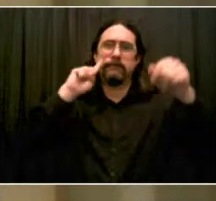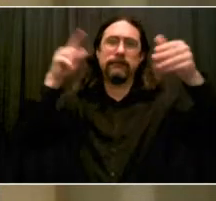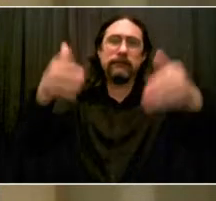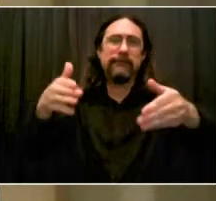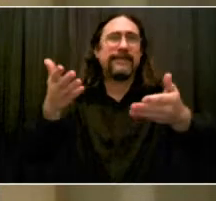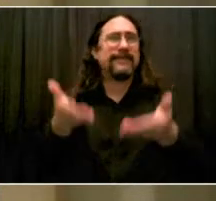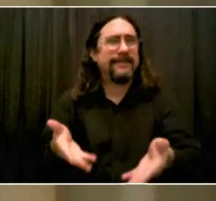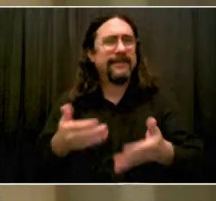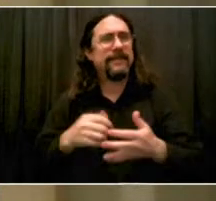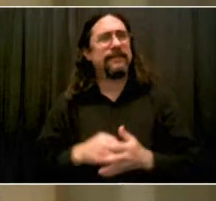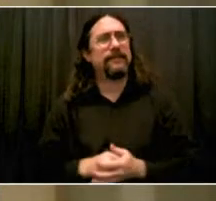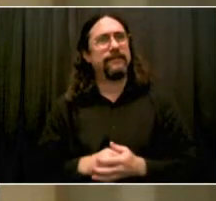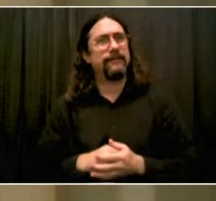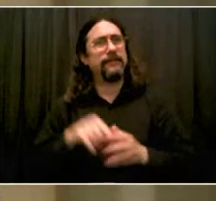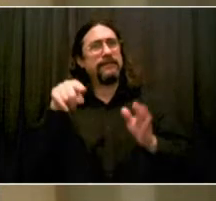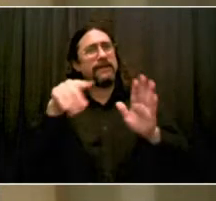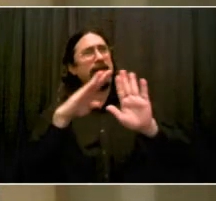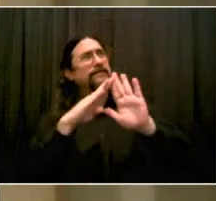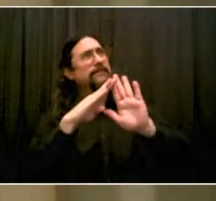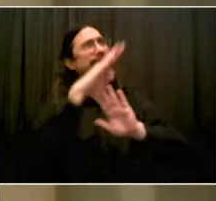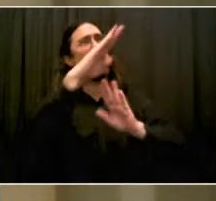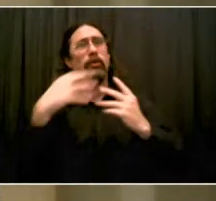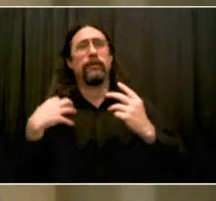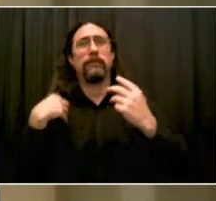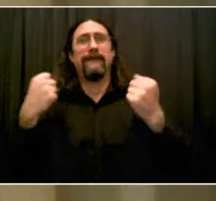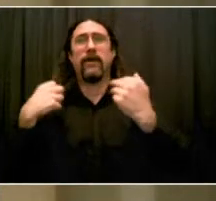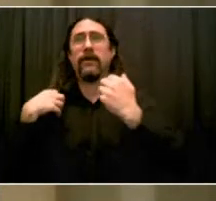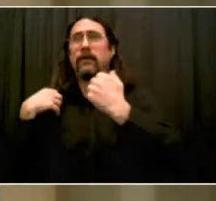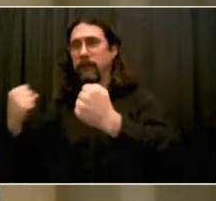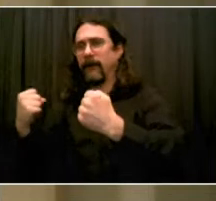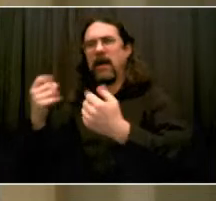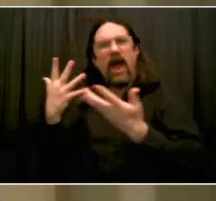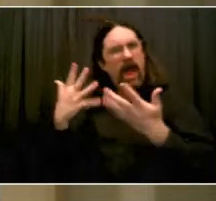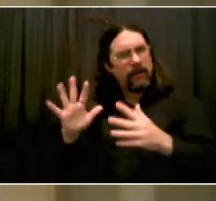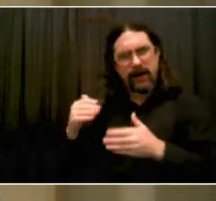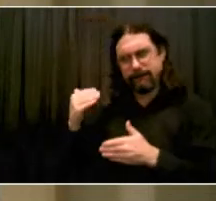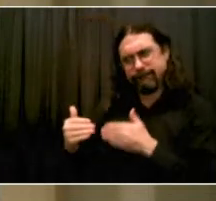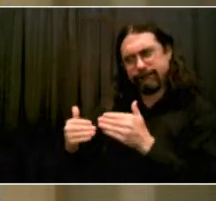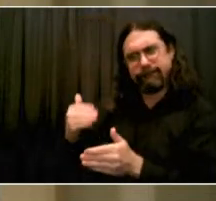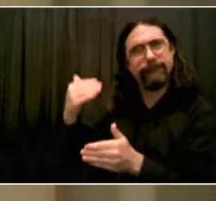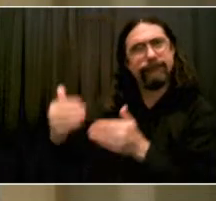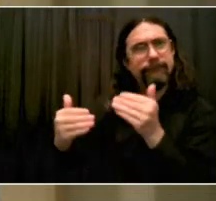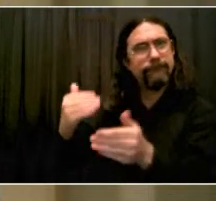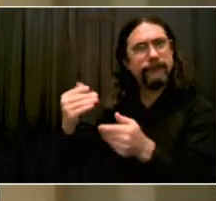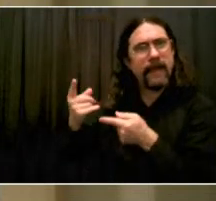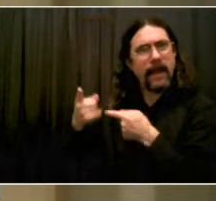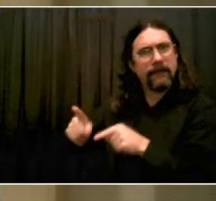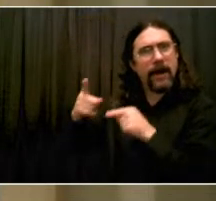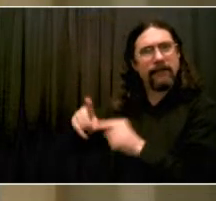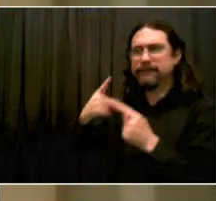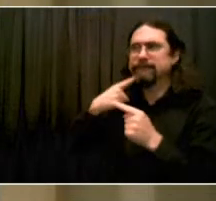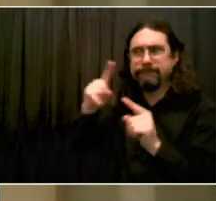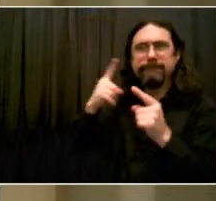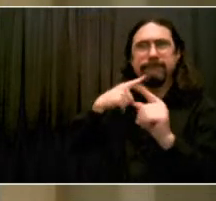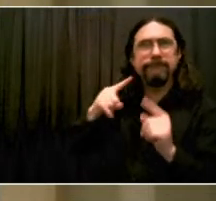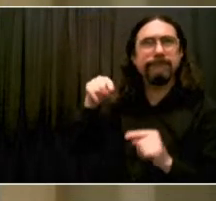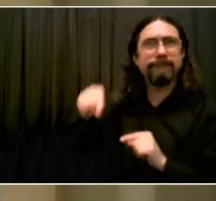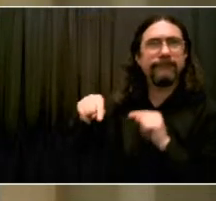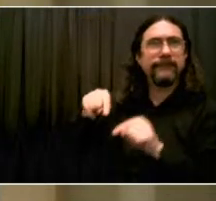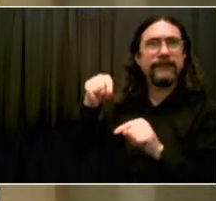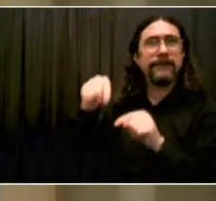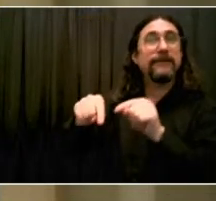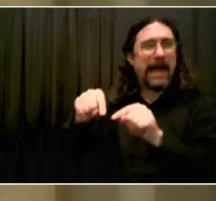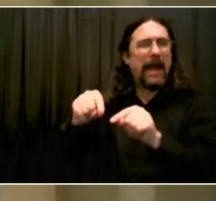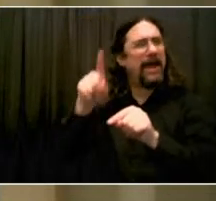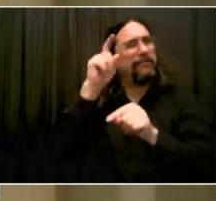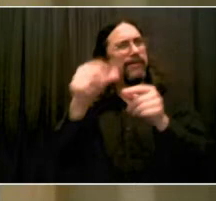the opportunity to be presented by you on the very day that you announced this morning that New York would be open on July